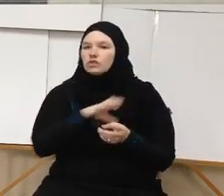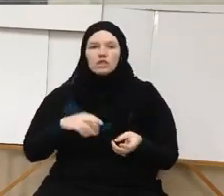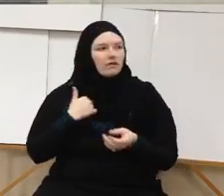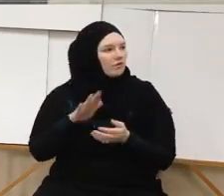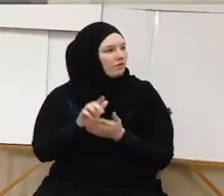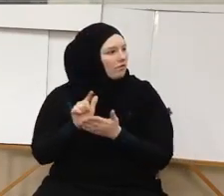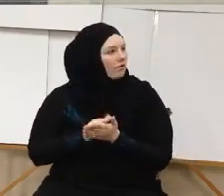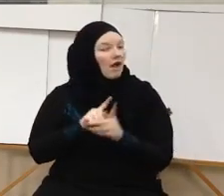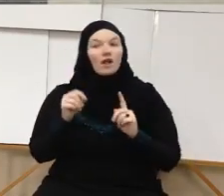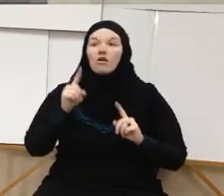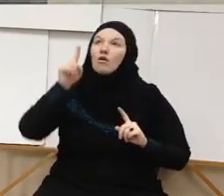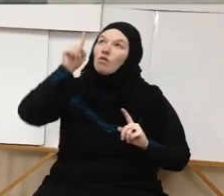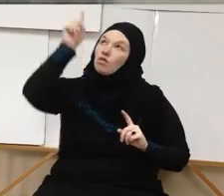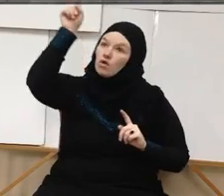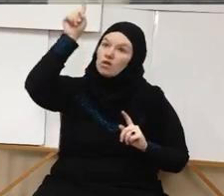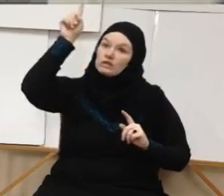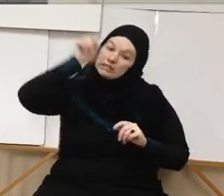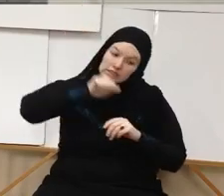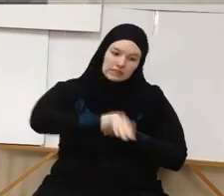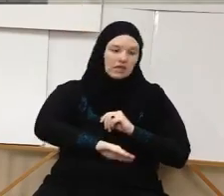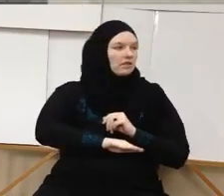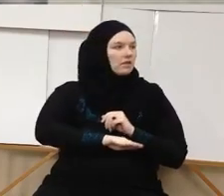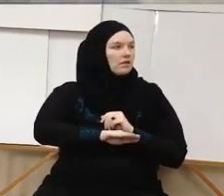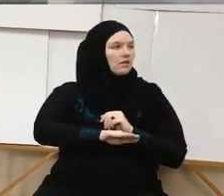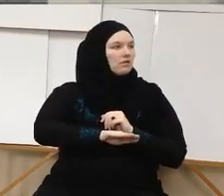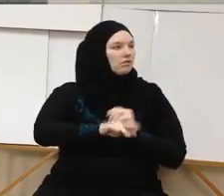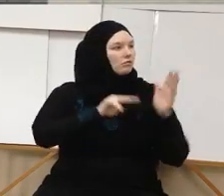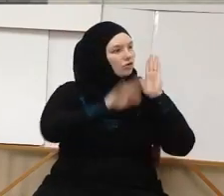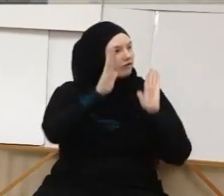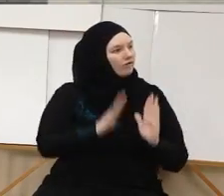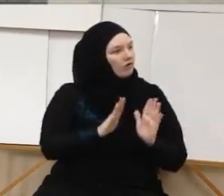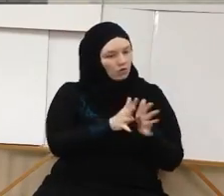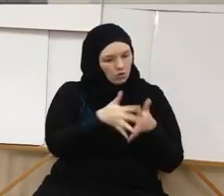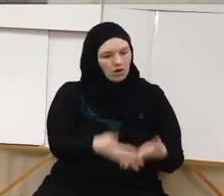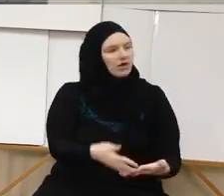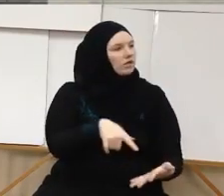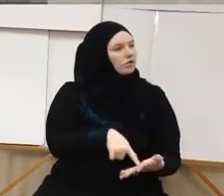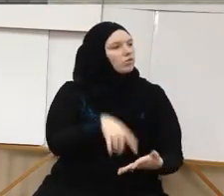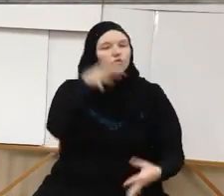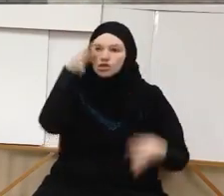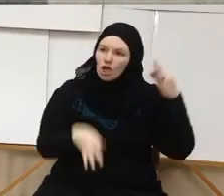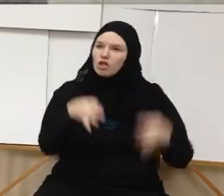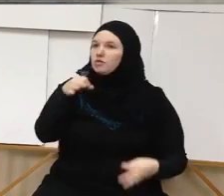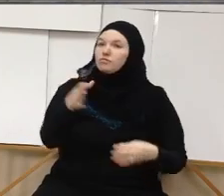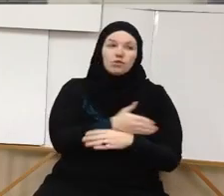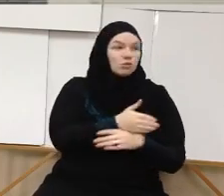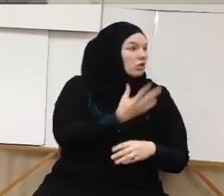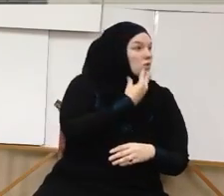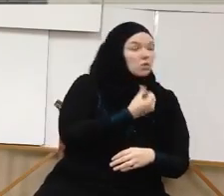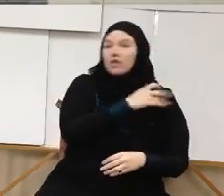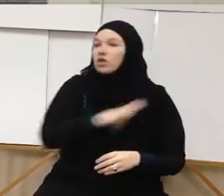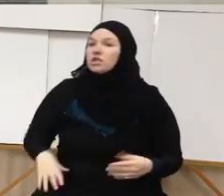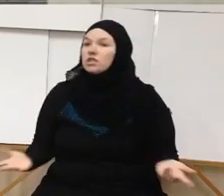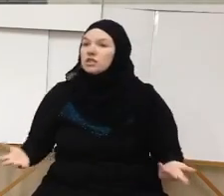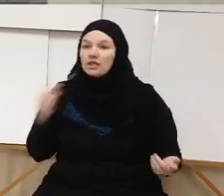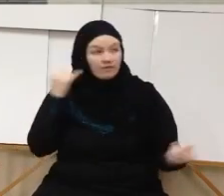and Allah sent the Prophet, the Quran, to judge between even the Jews and the Christians.